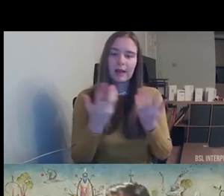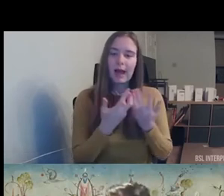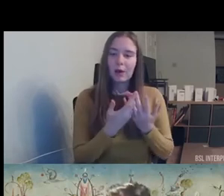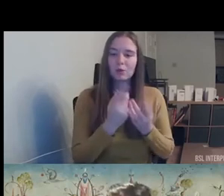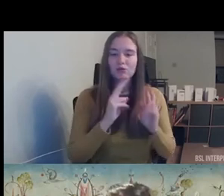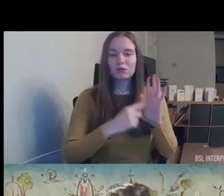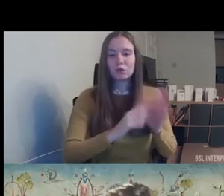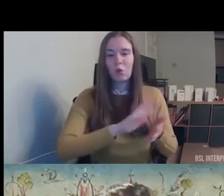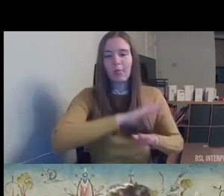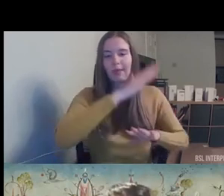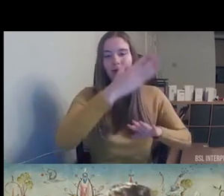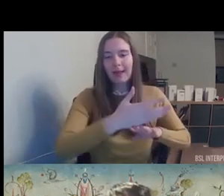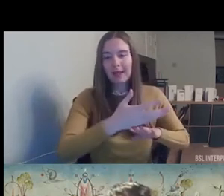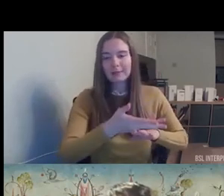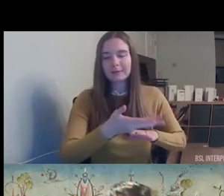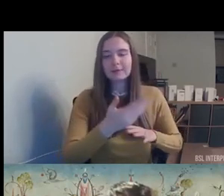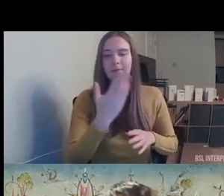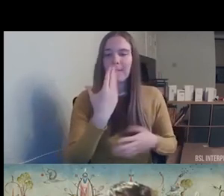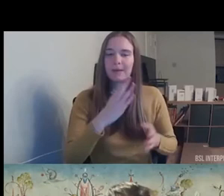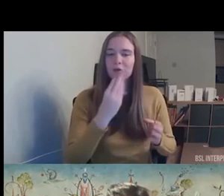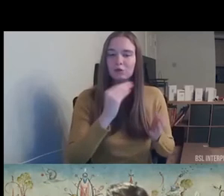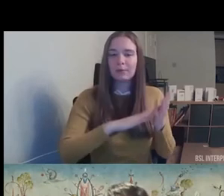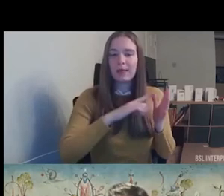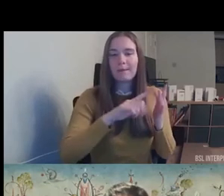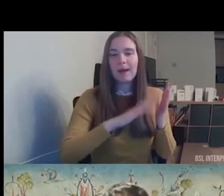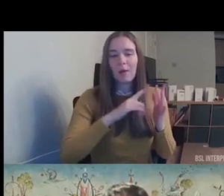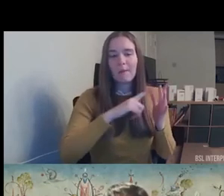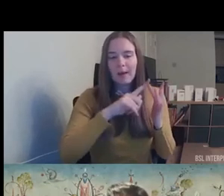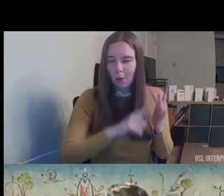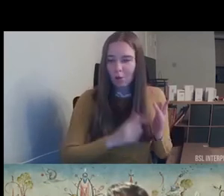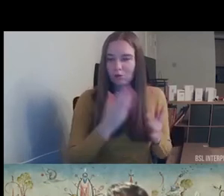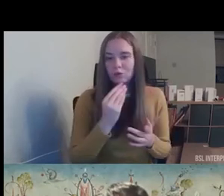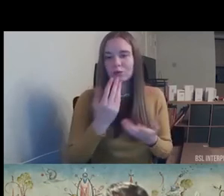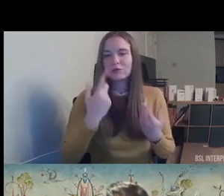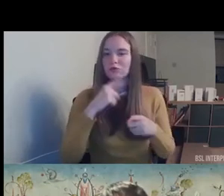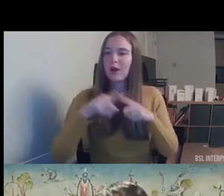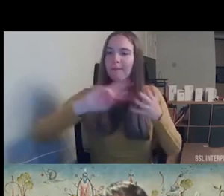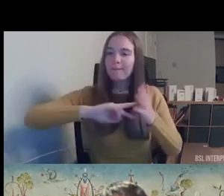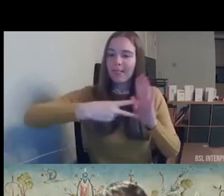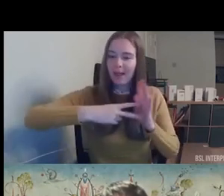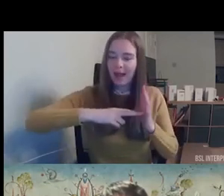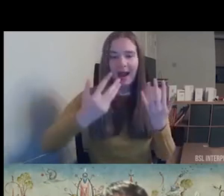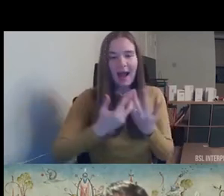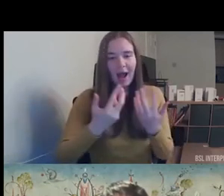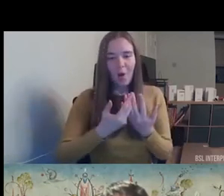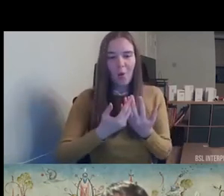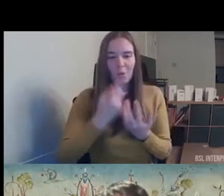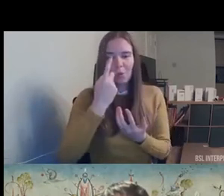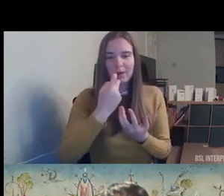by the Mau Mau to, you know, plan how to go around the whole colonial